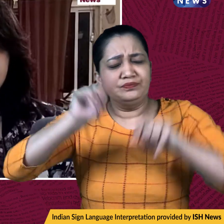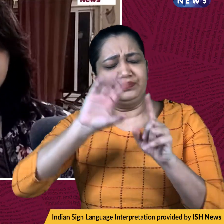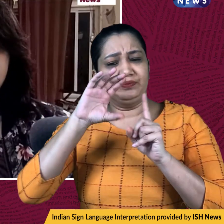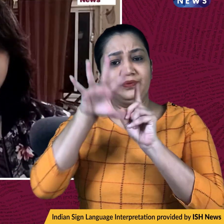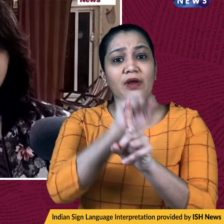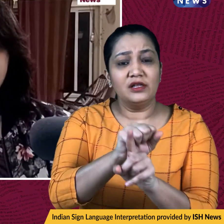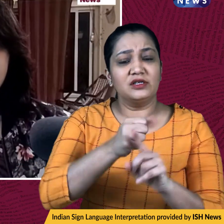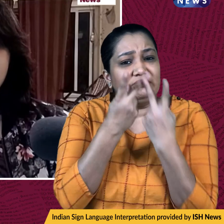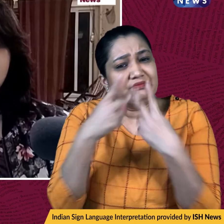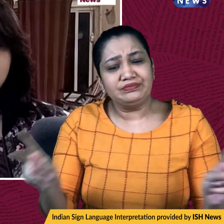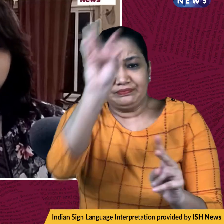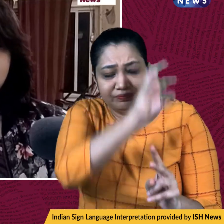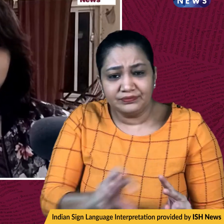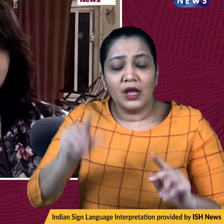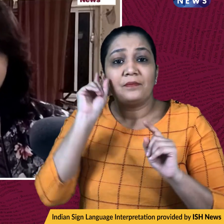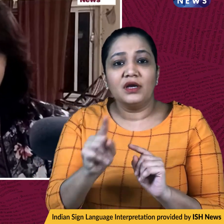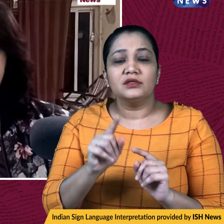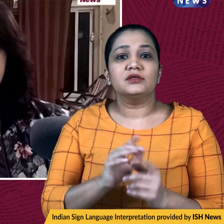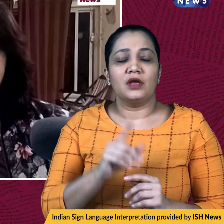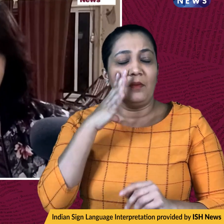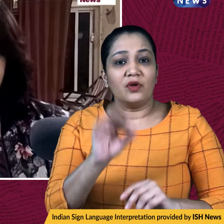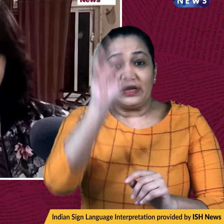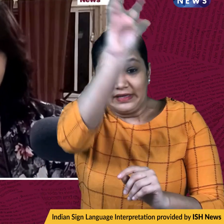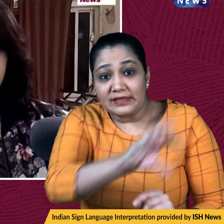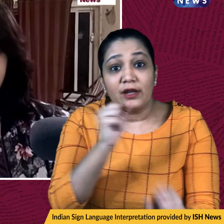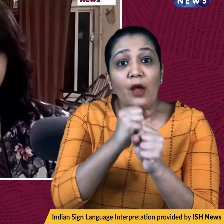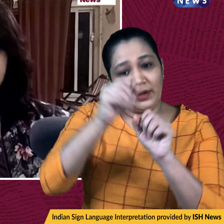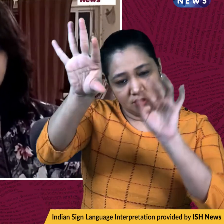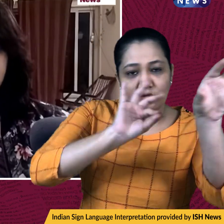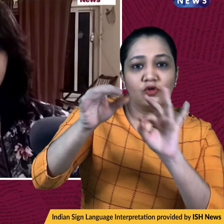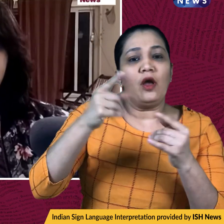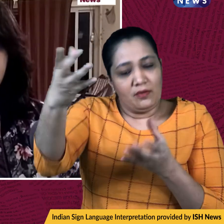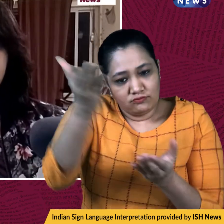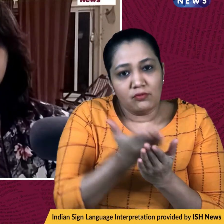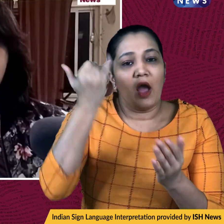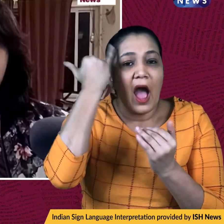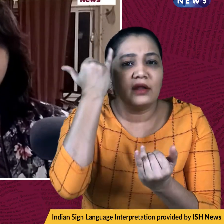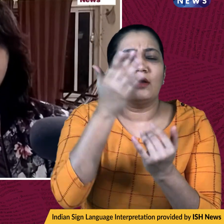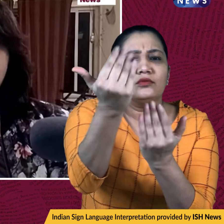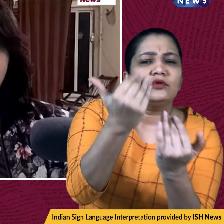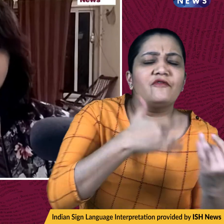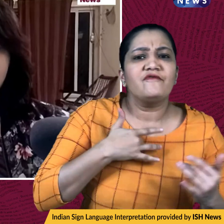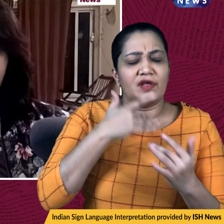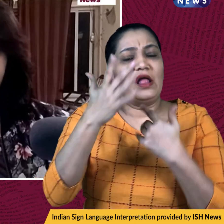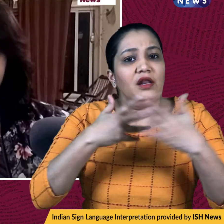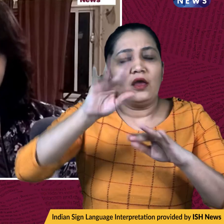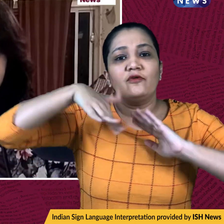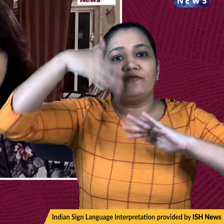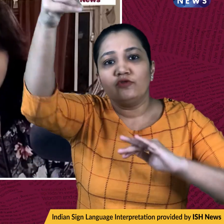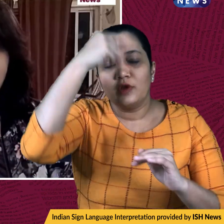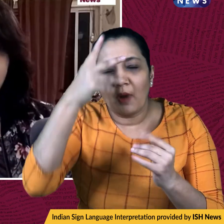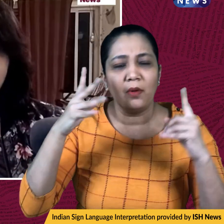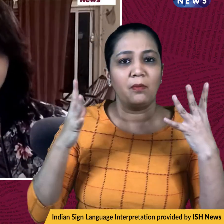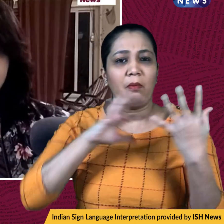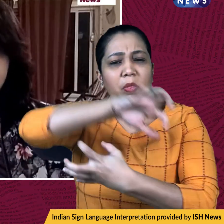cultures of Indian states and that it is necessary to lead the state governments in the matter to know their opinion to avoid any